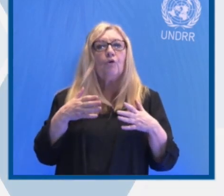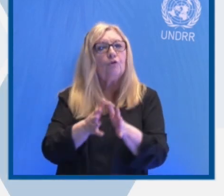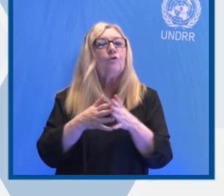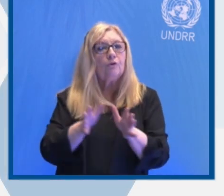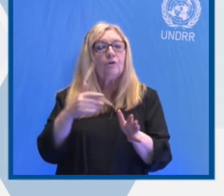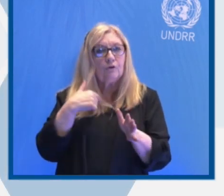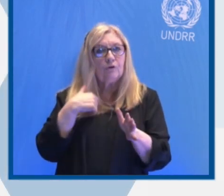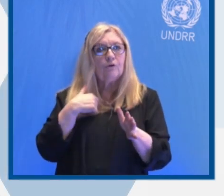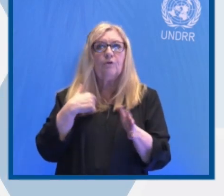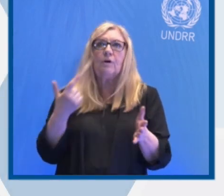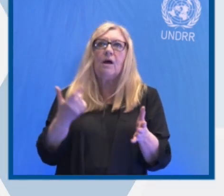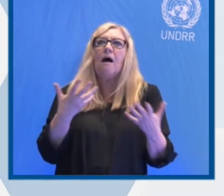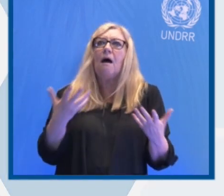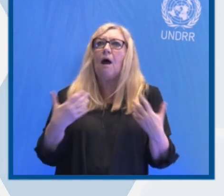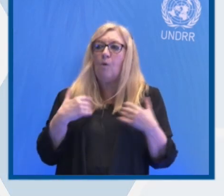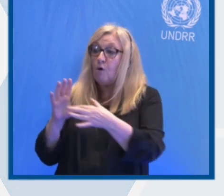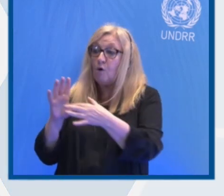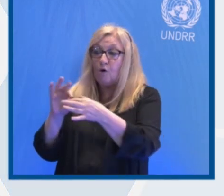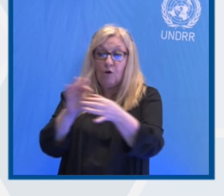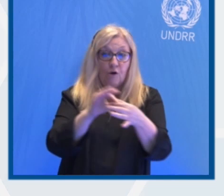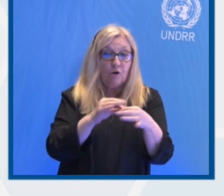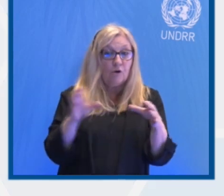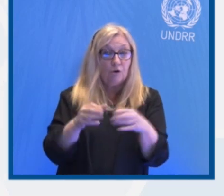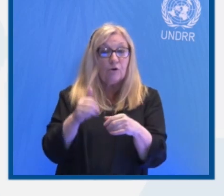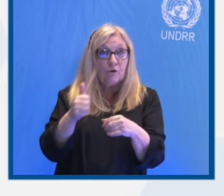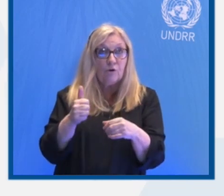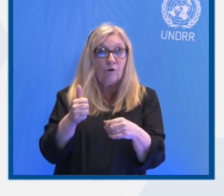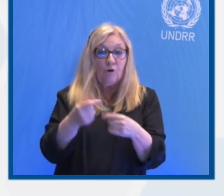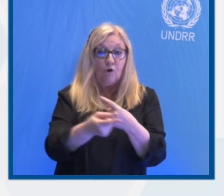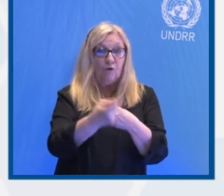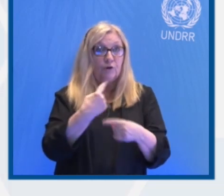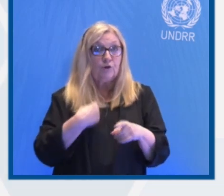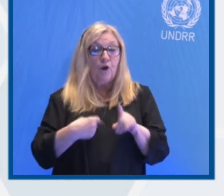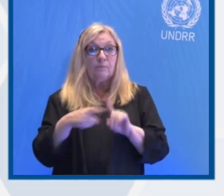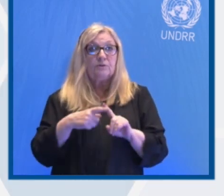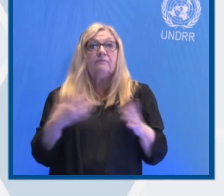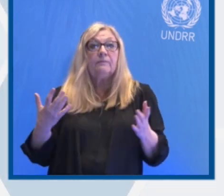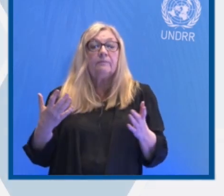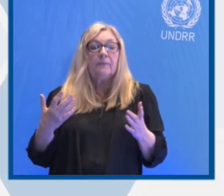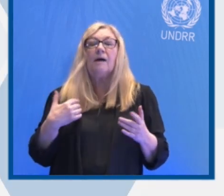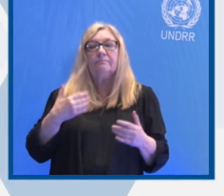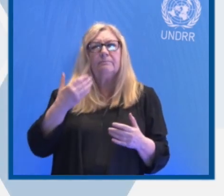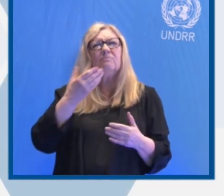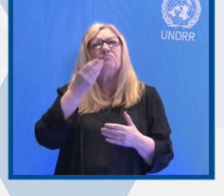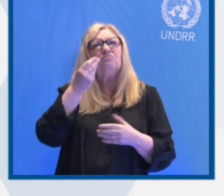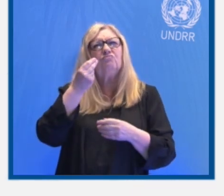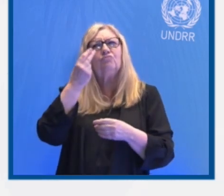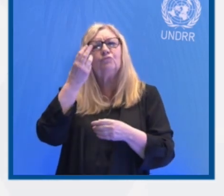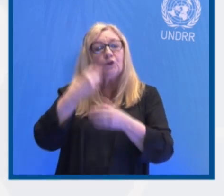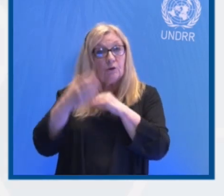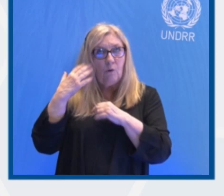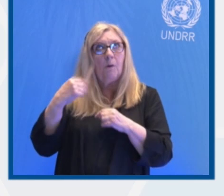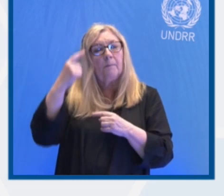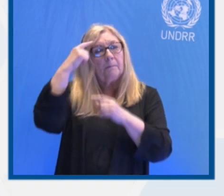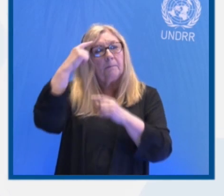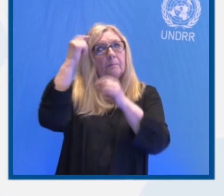investing. A number of years ago, we started an impact investment portfolio, and we had a goal